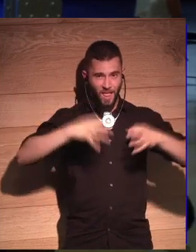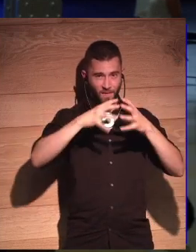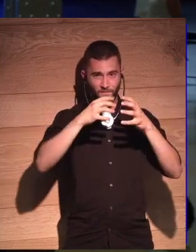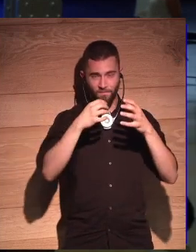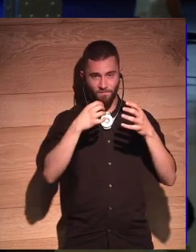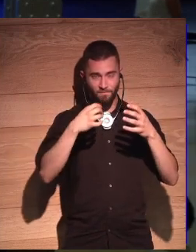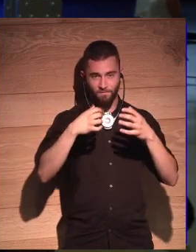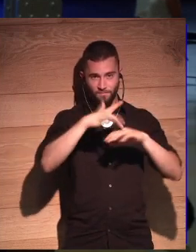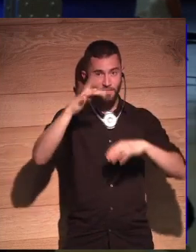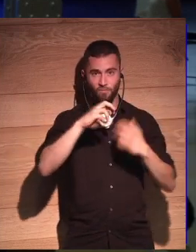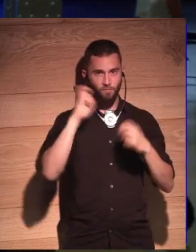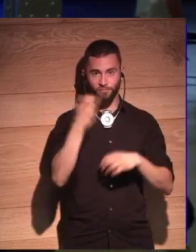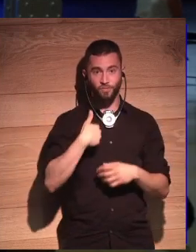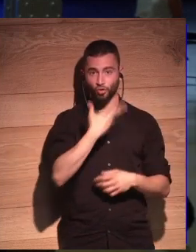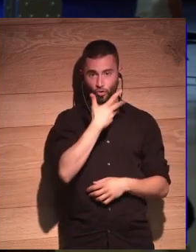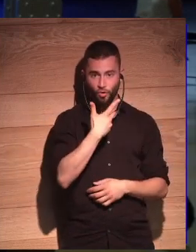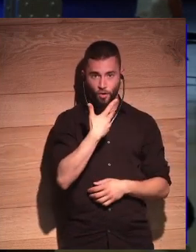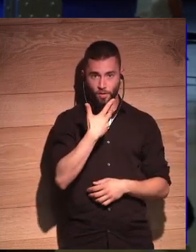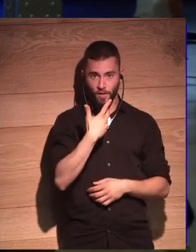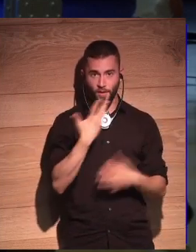25 years ago. So